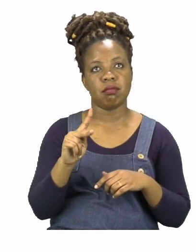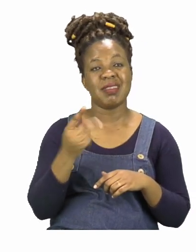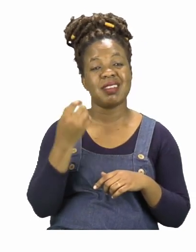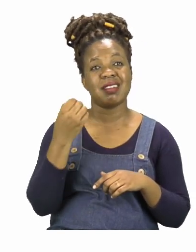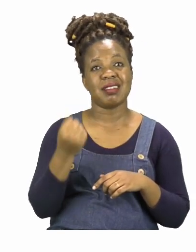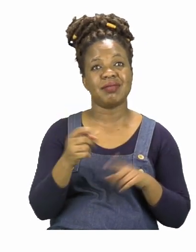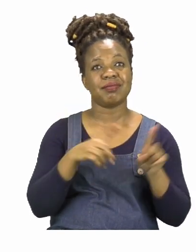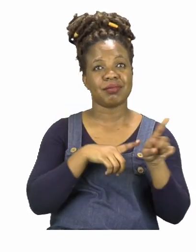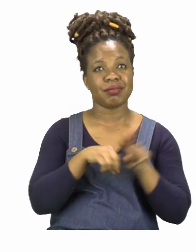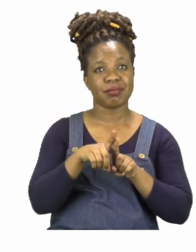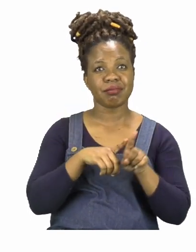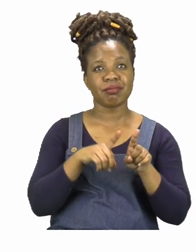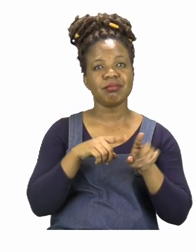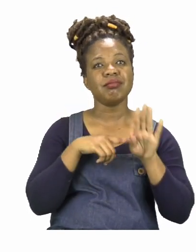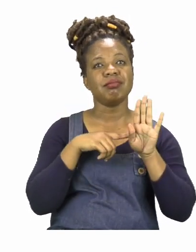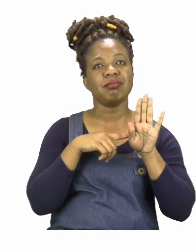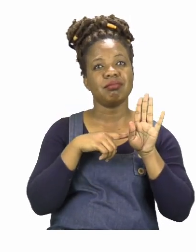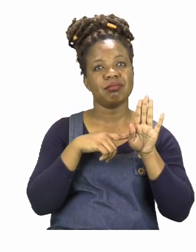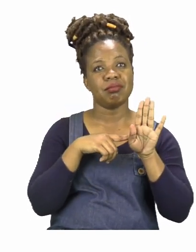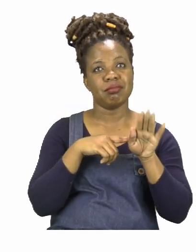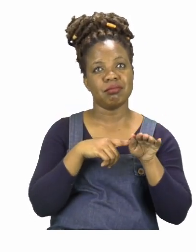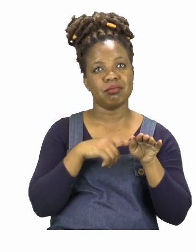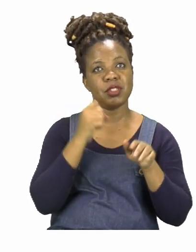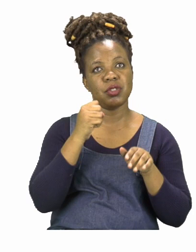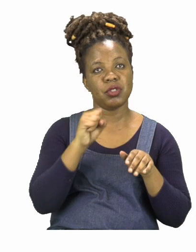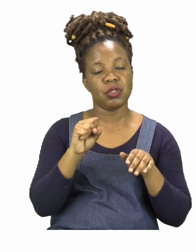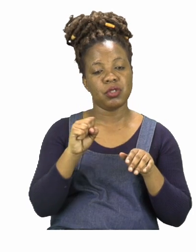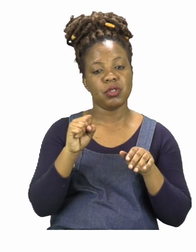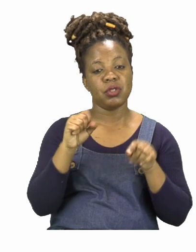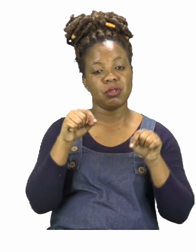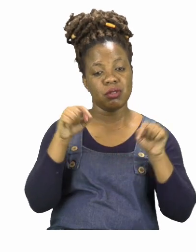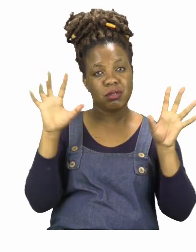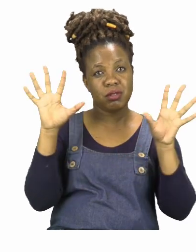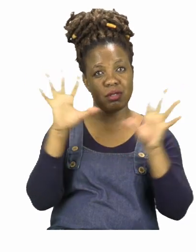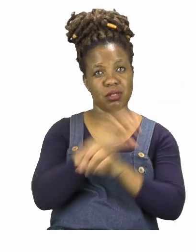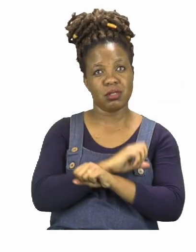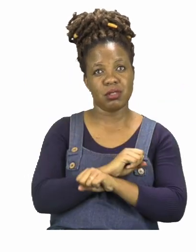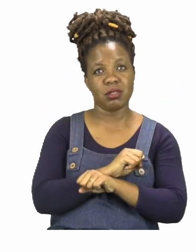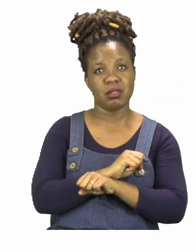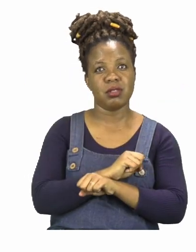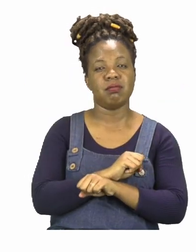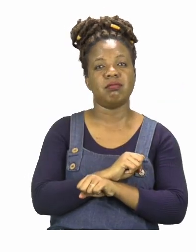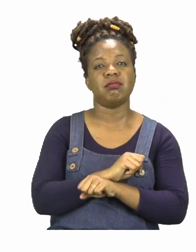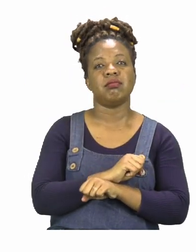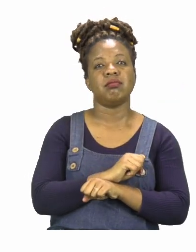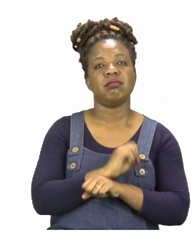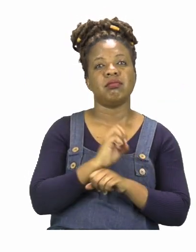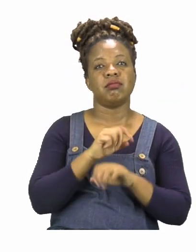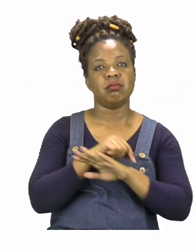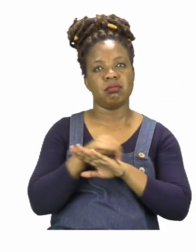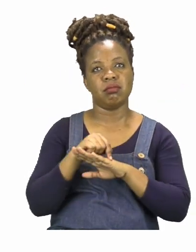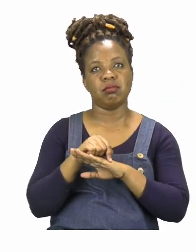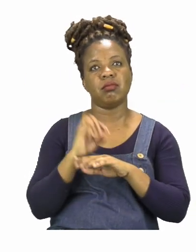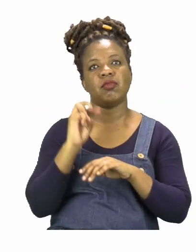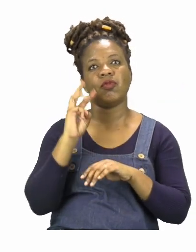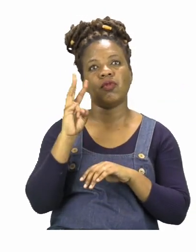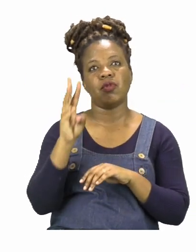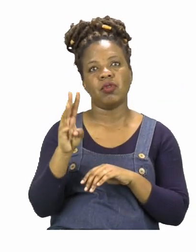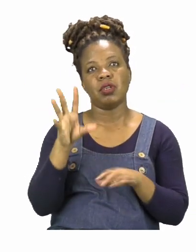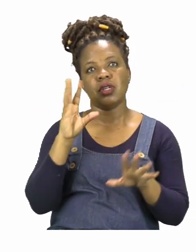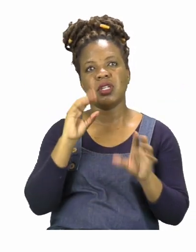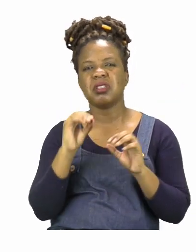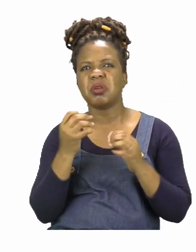again, we've been given 3 choices. There is I, she, and